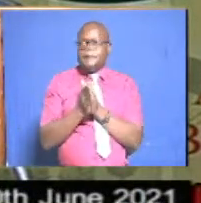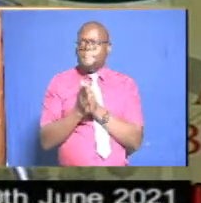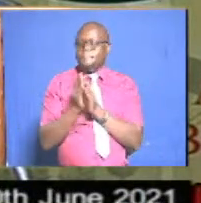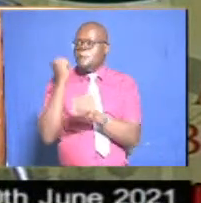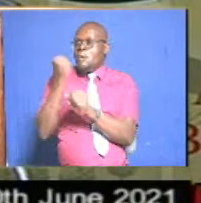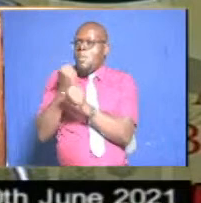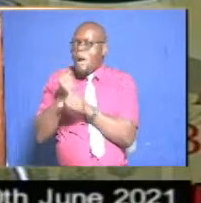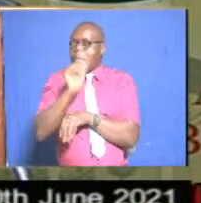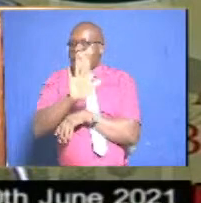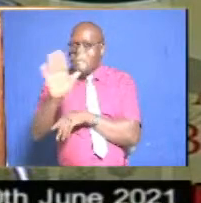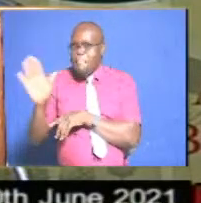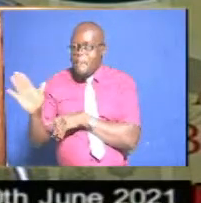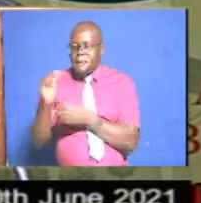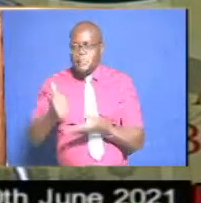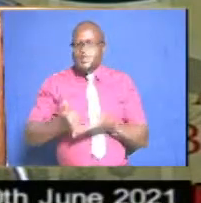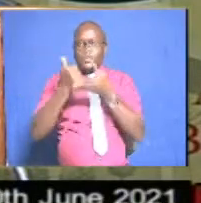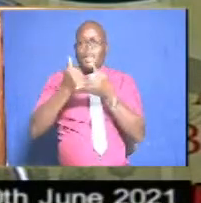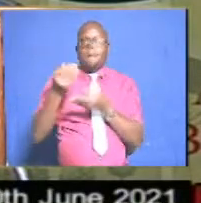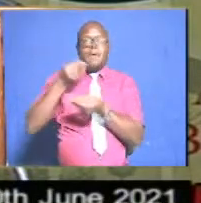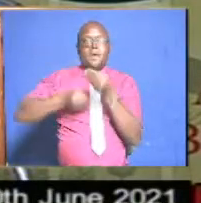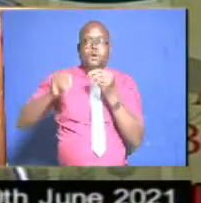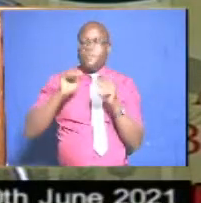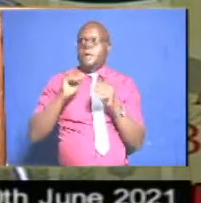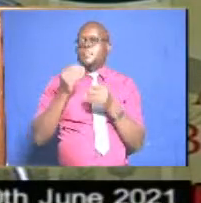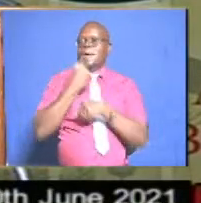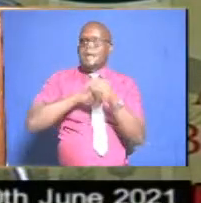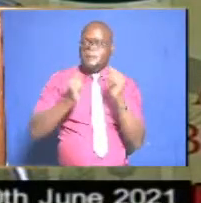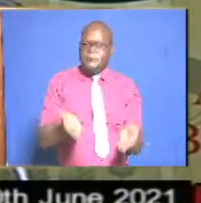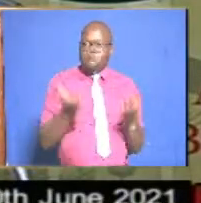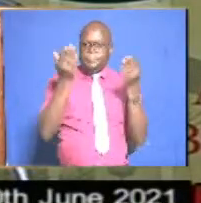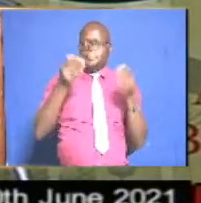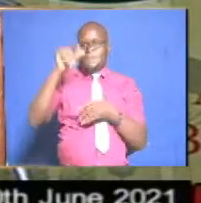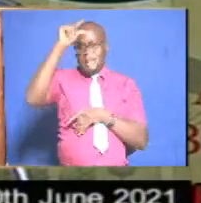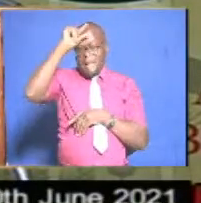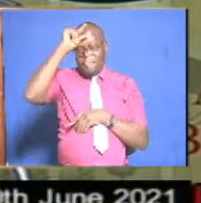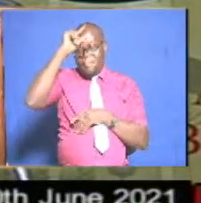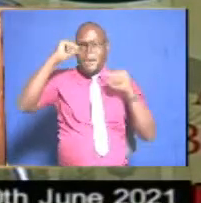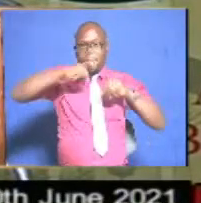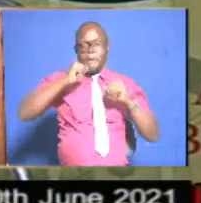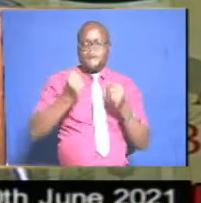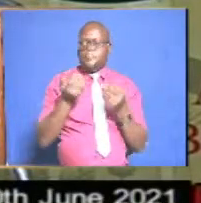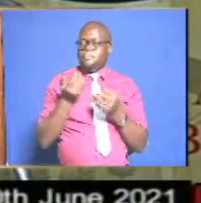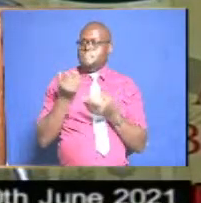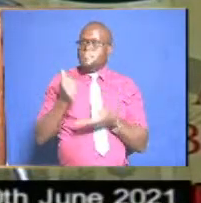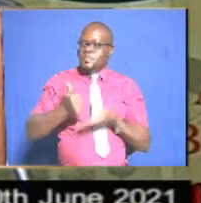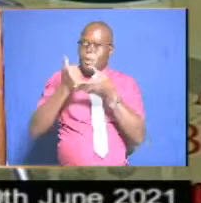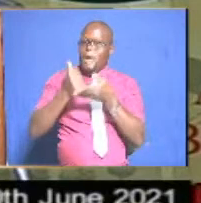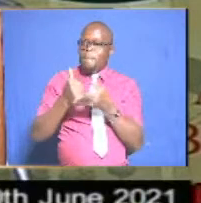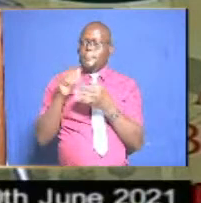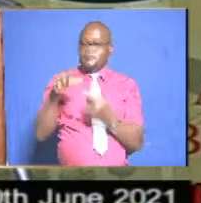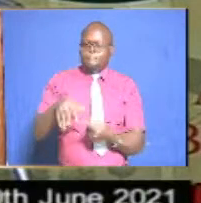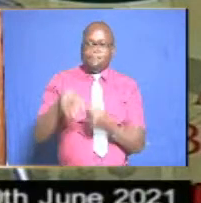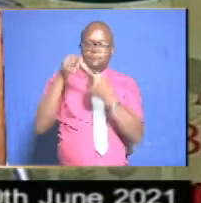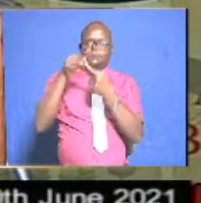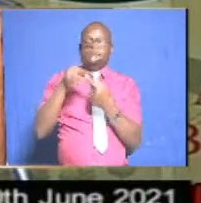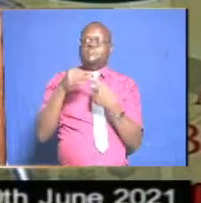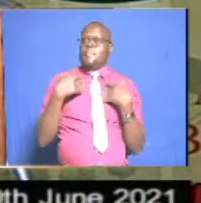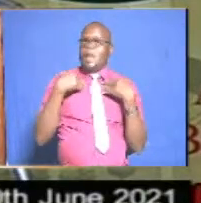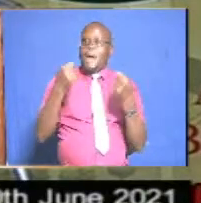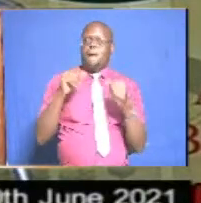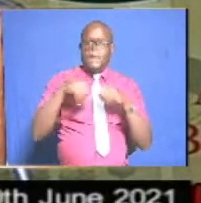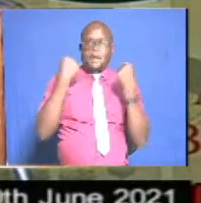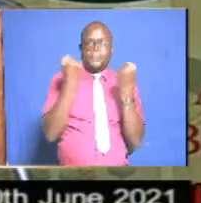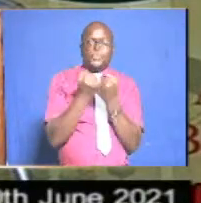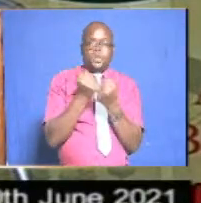performance. To stimulate economic activities and enhance government's ability to respond, we prioritized health and social expenditures